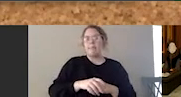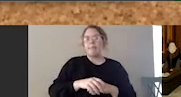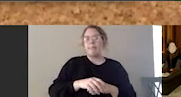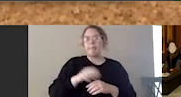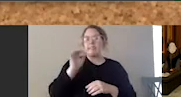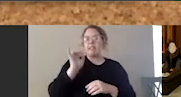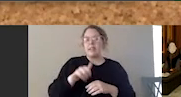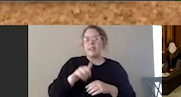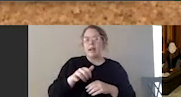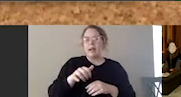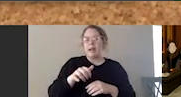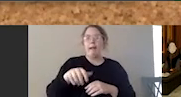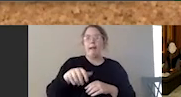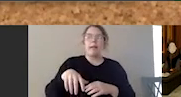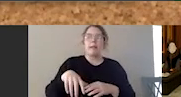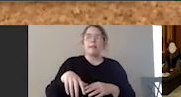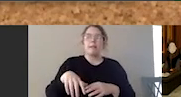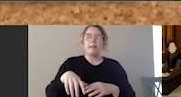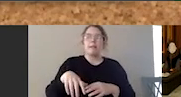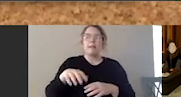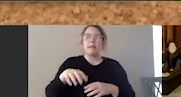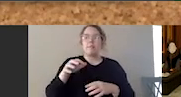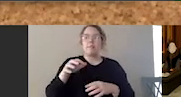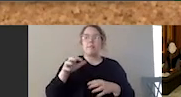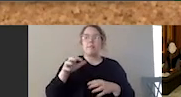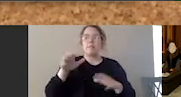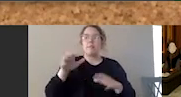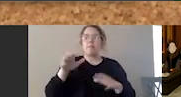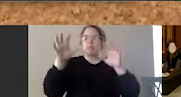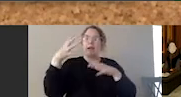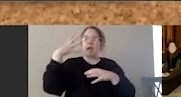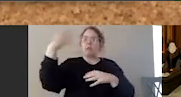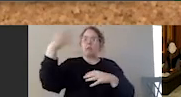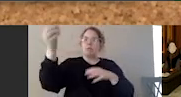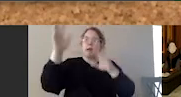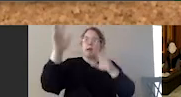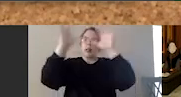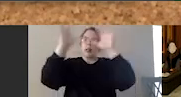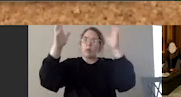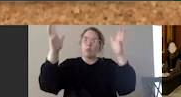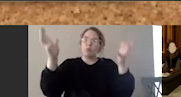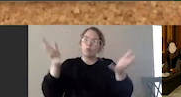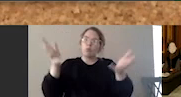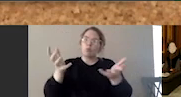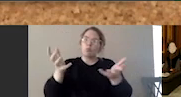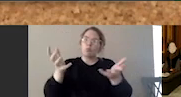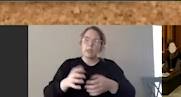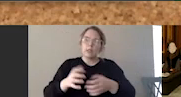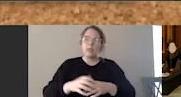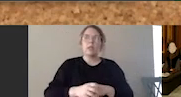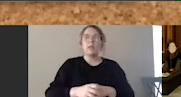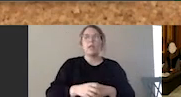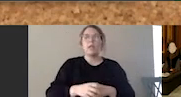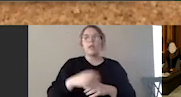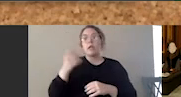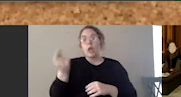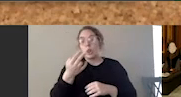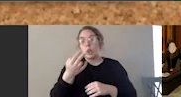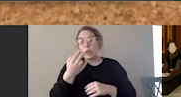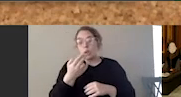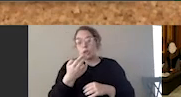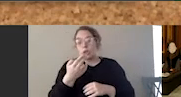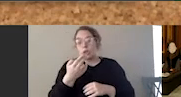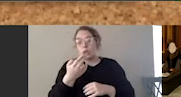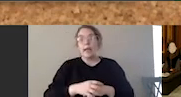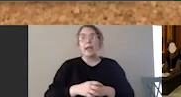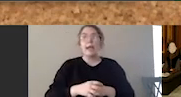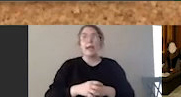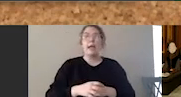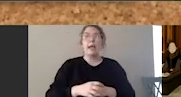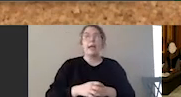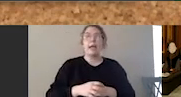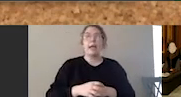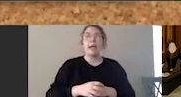it's cloudy. Today is Thursday